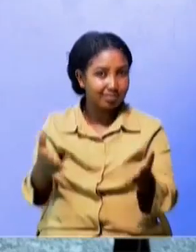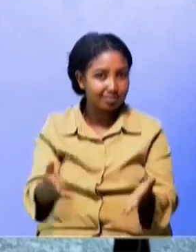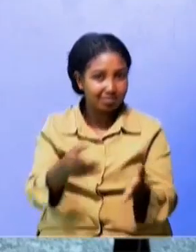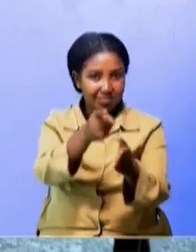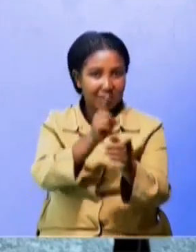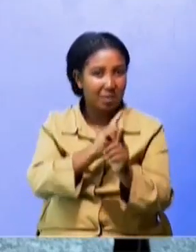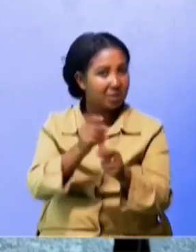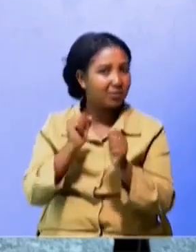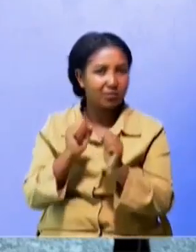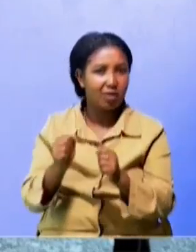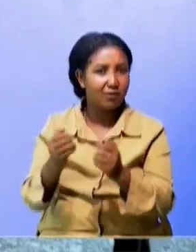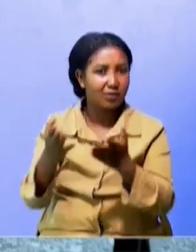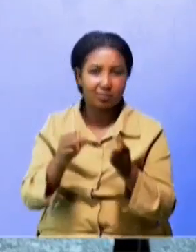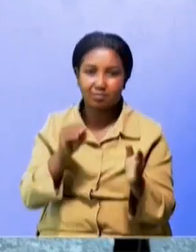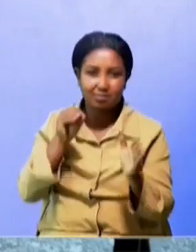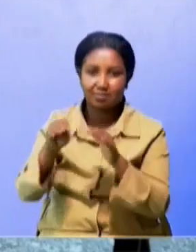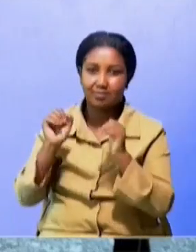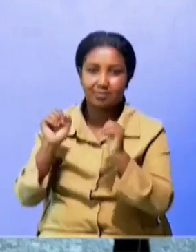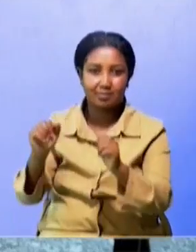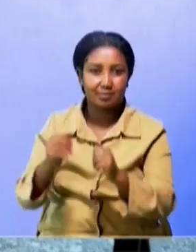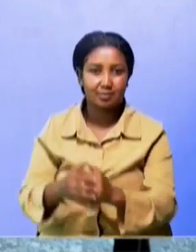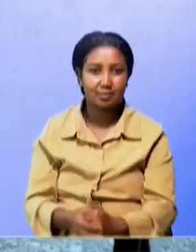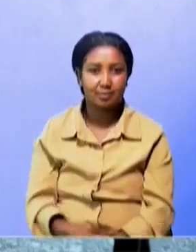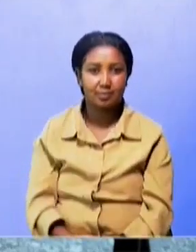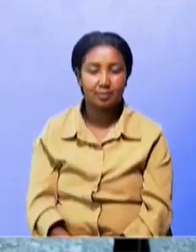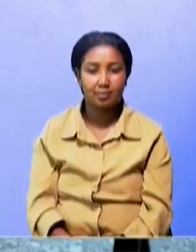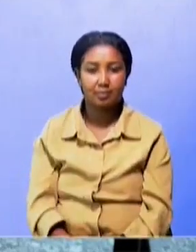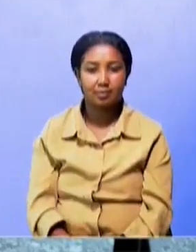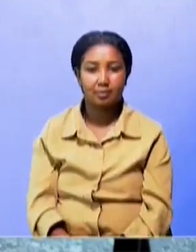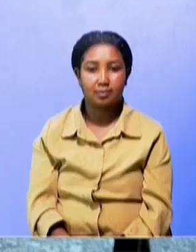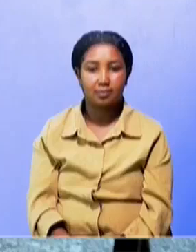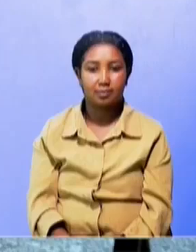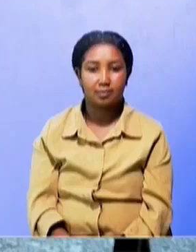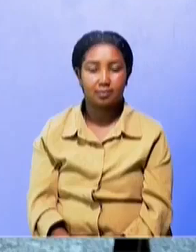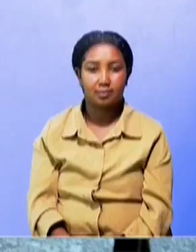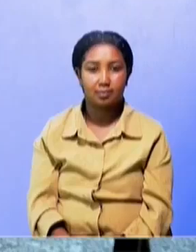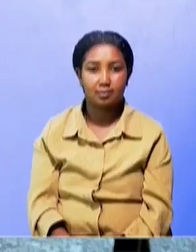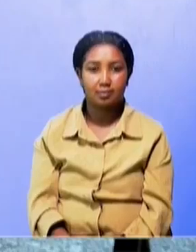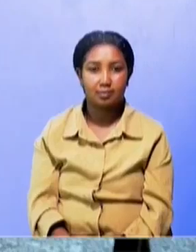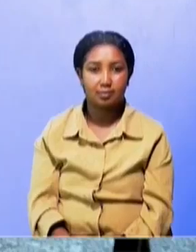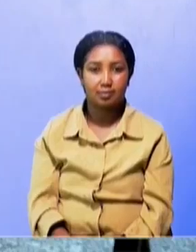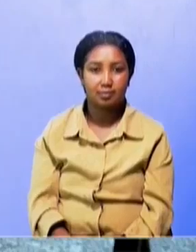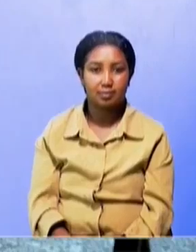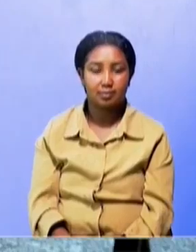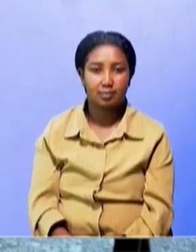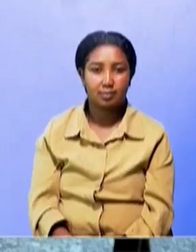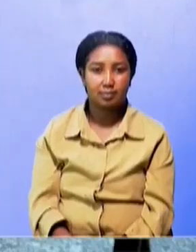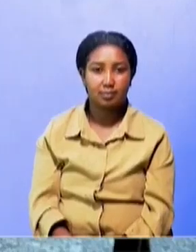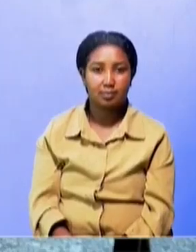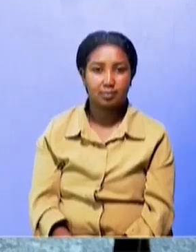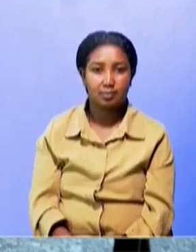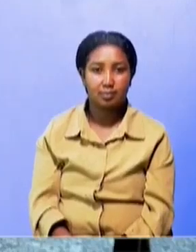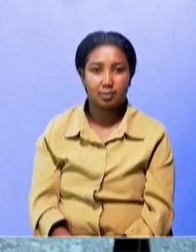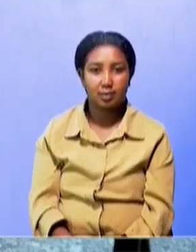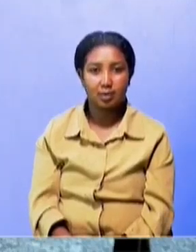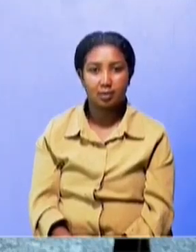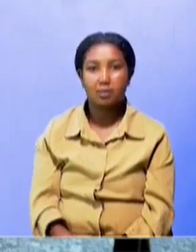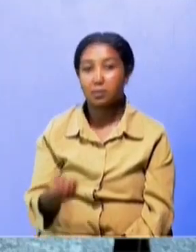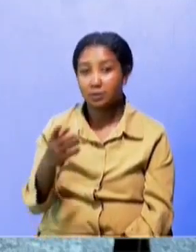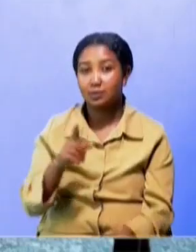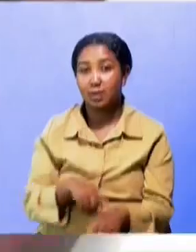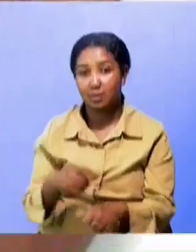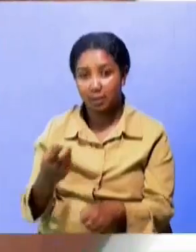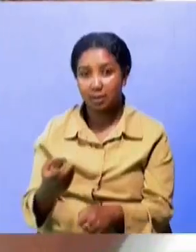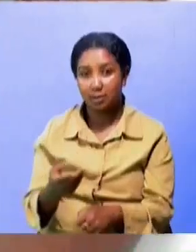or 2 years. Once 2 years. She might have a chance to visit that. But most of the